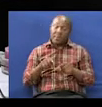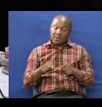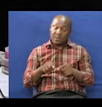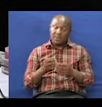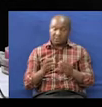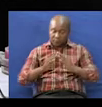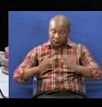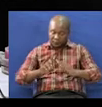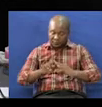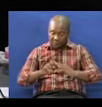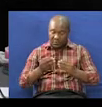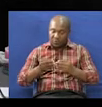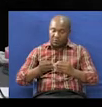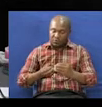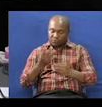6 parts,